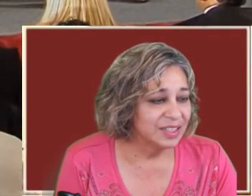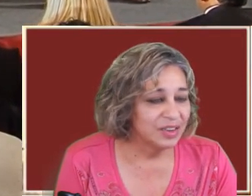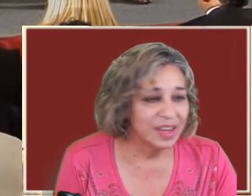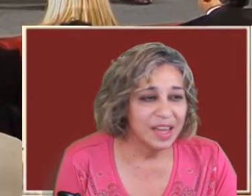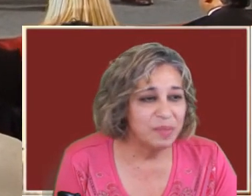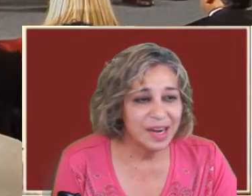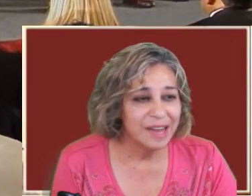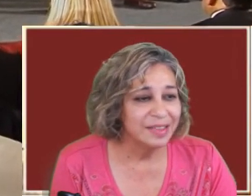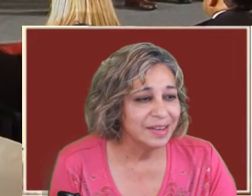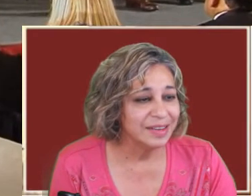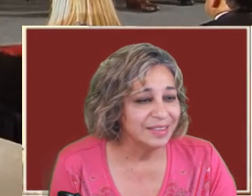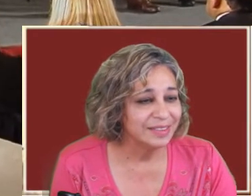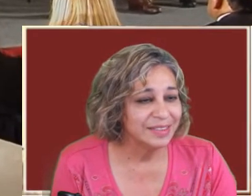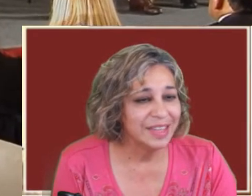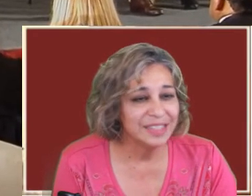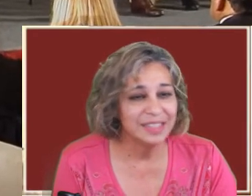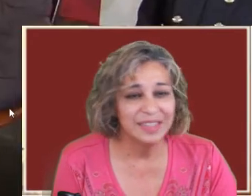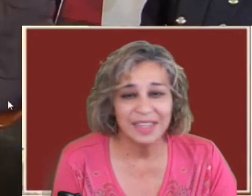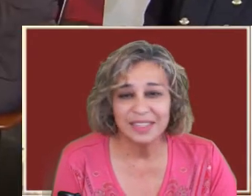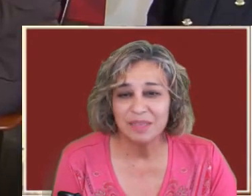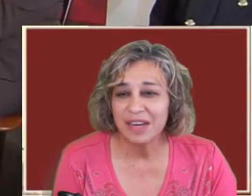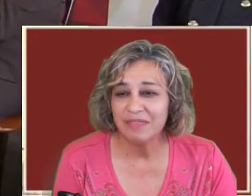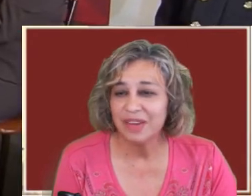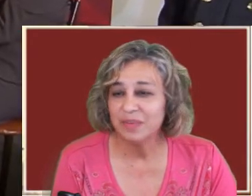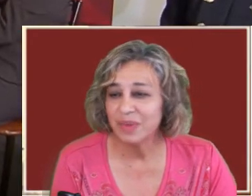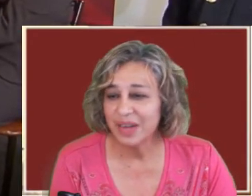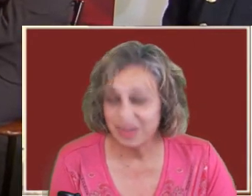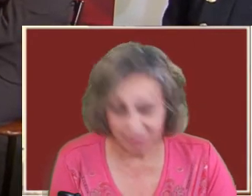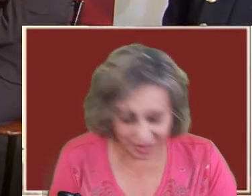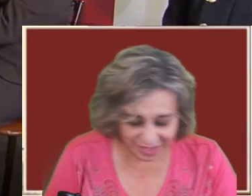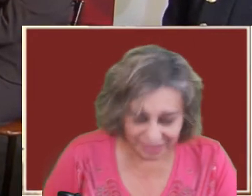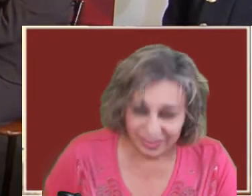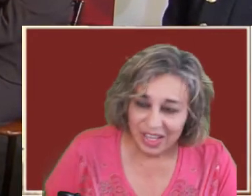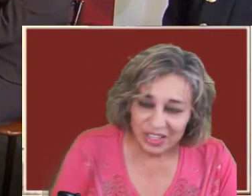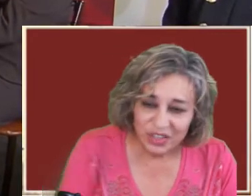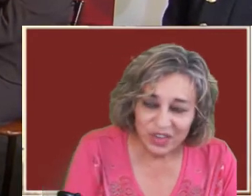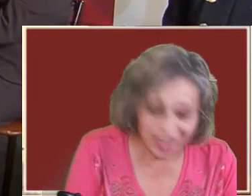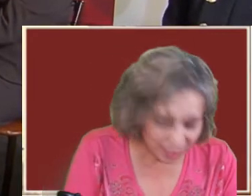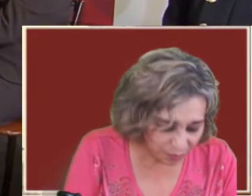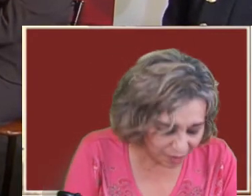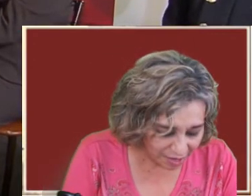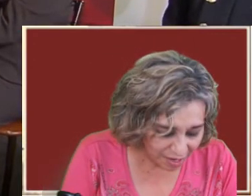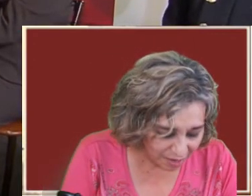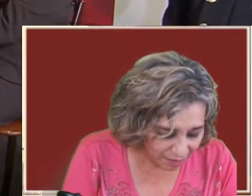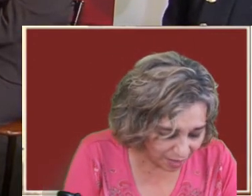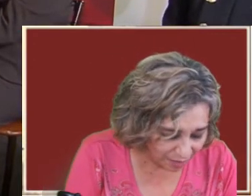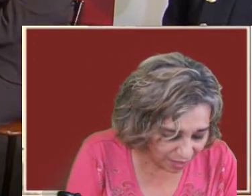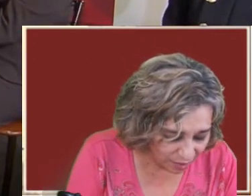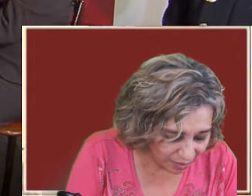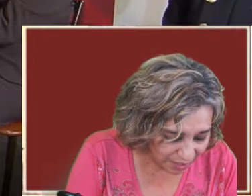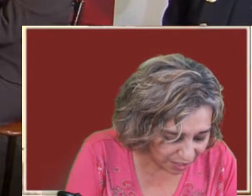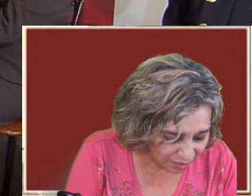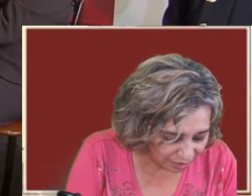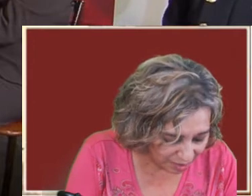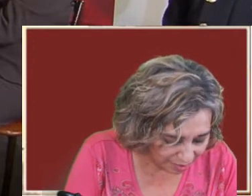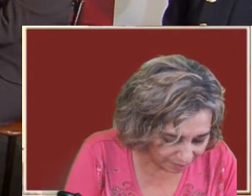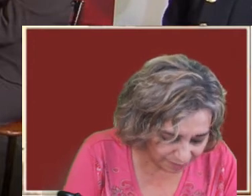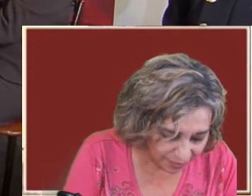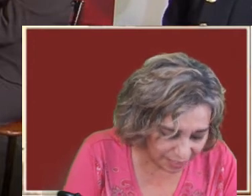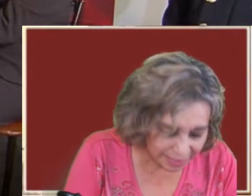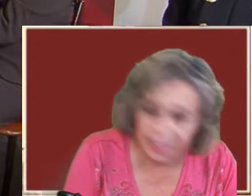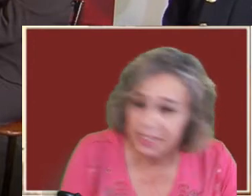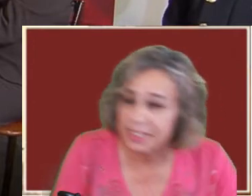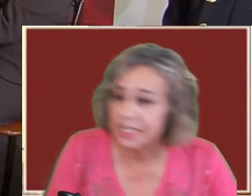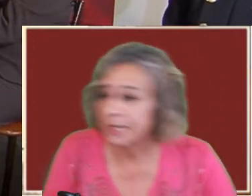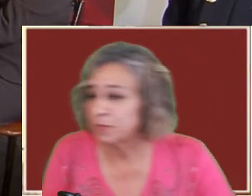So he put it out there. That's something I found pretty impressive. So the next part I'm going to go into